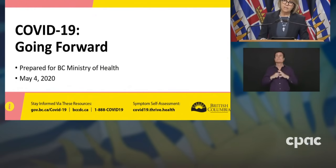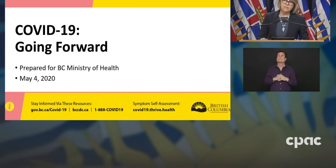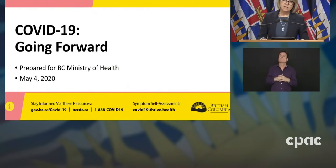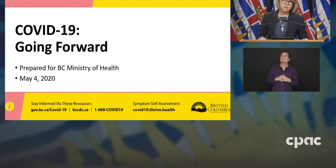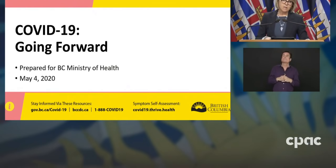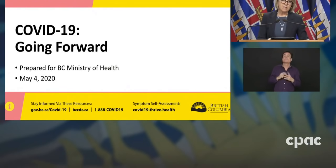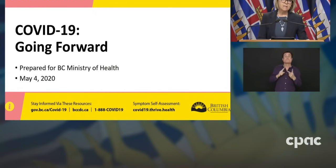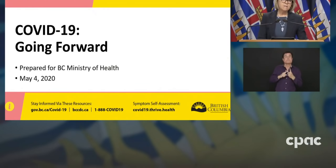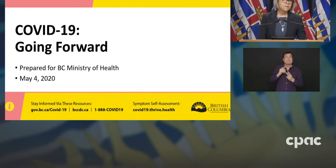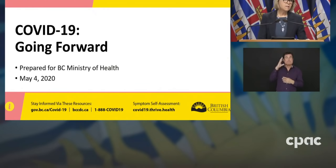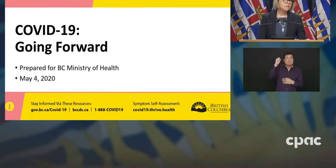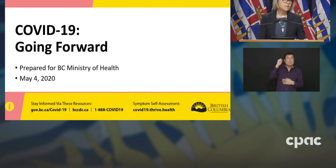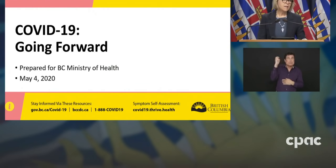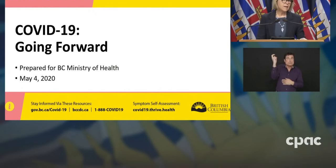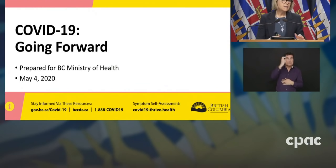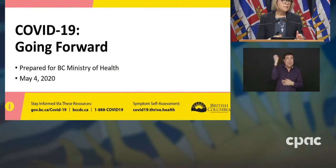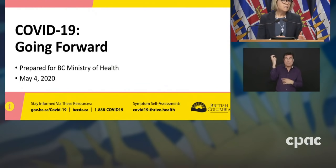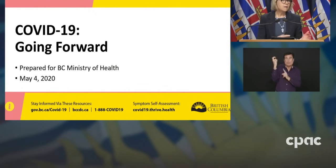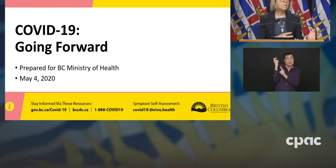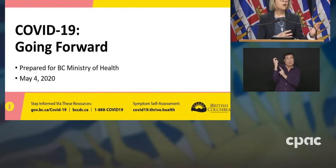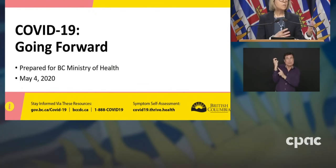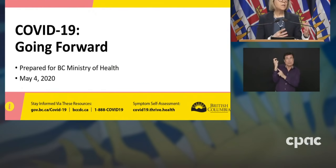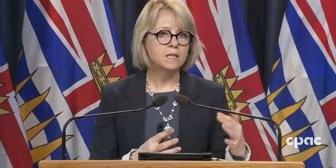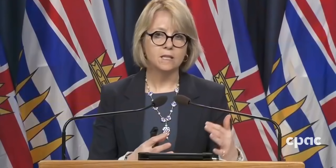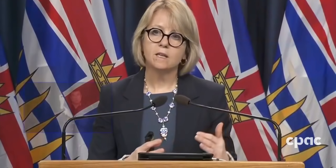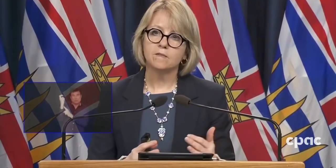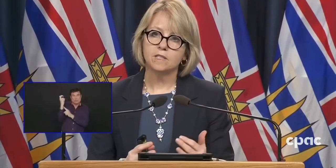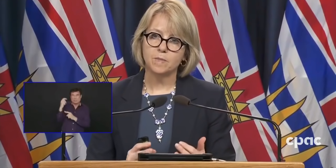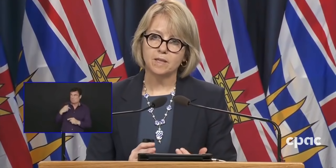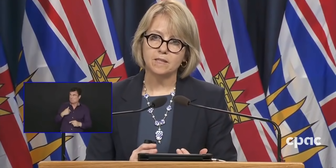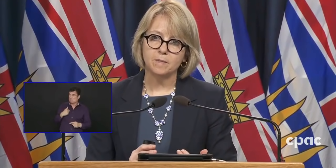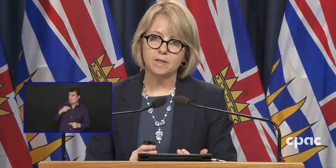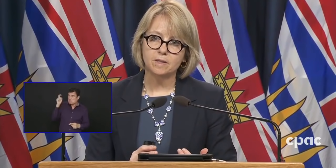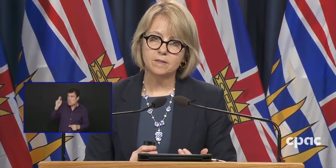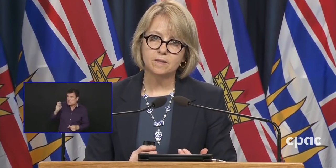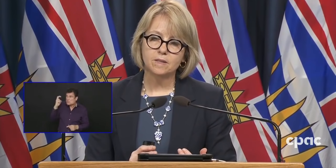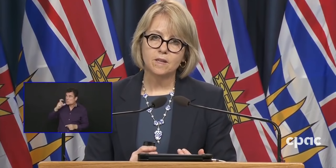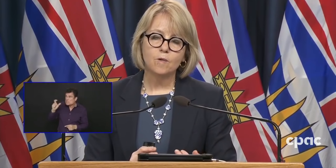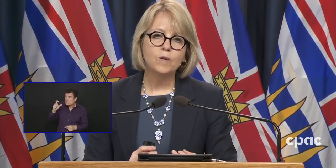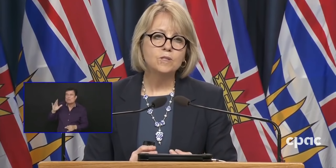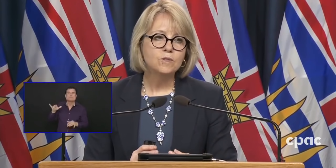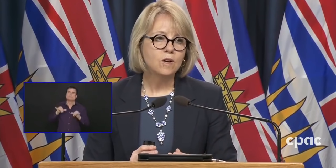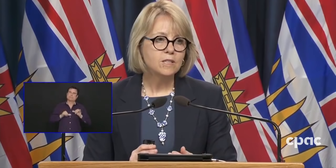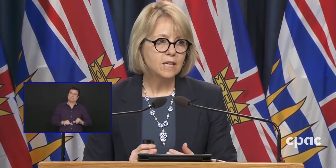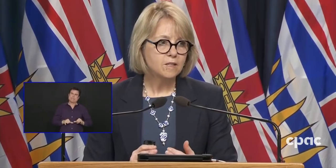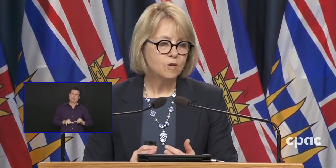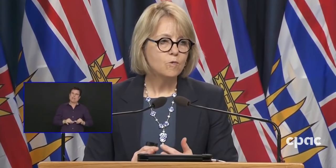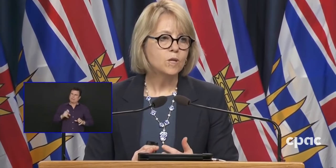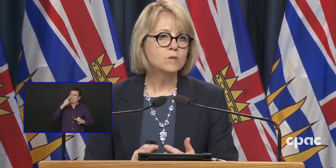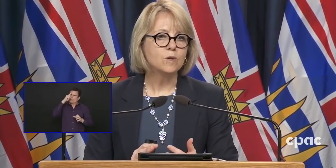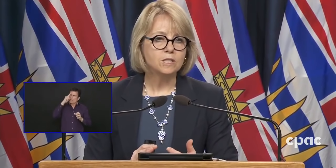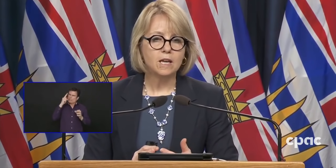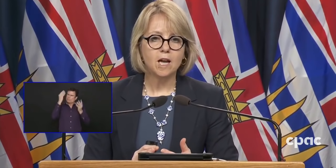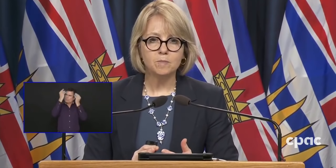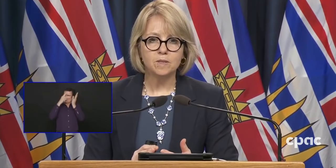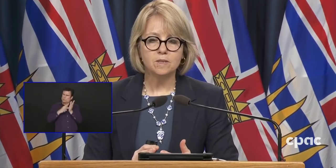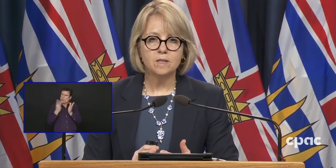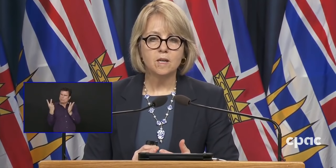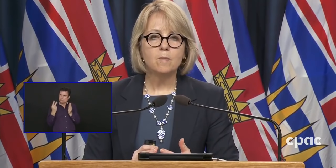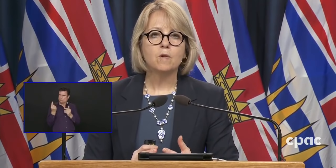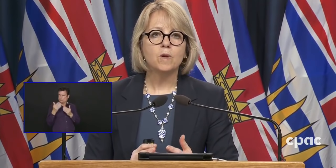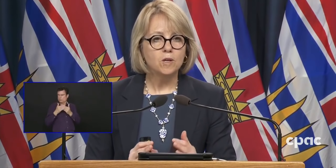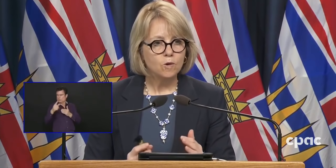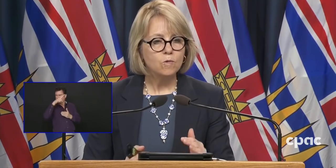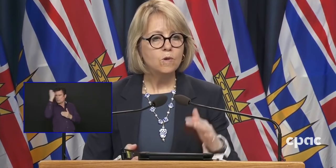So this is, I believe, the end of our beginning of this pandemic. We do not yet know what's going to